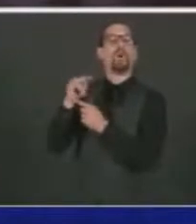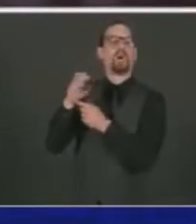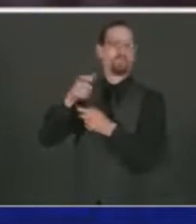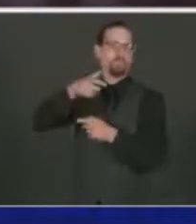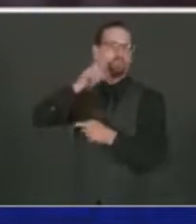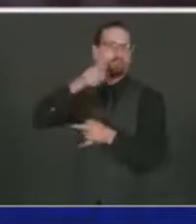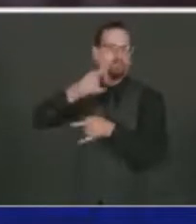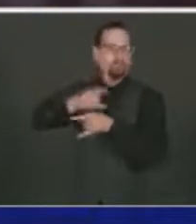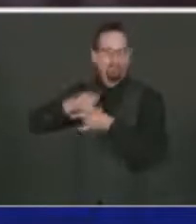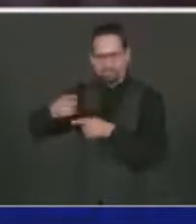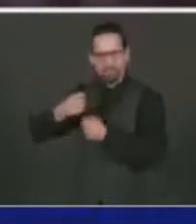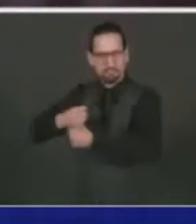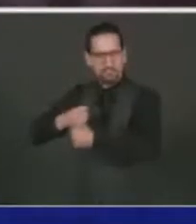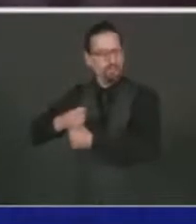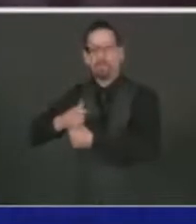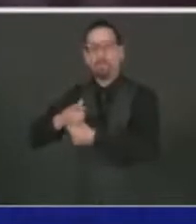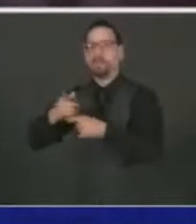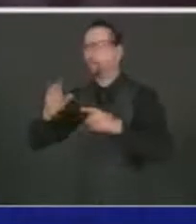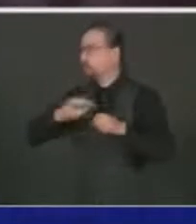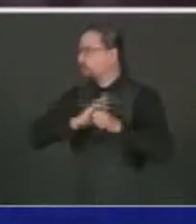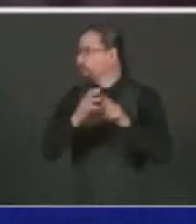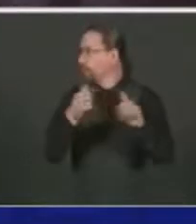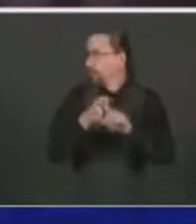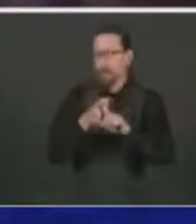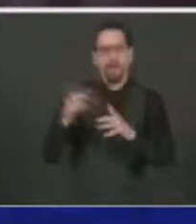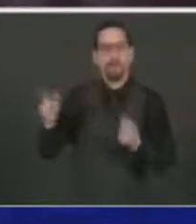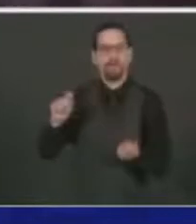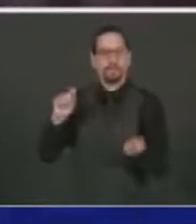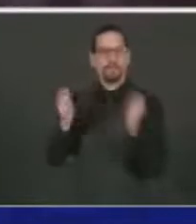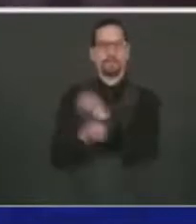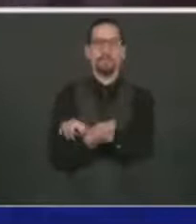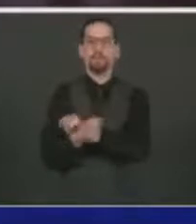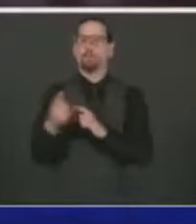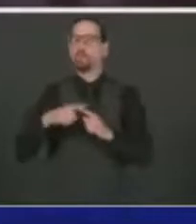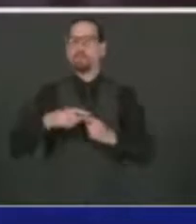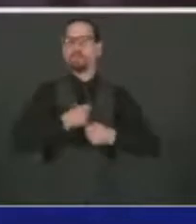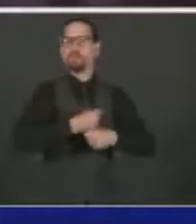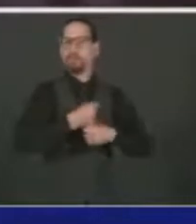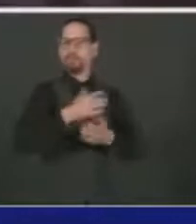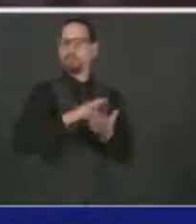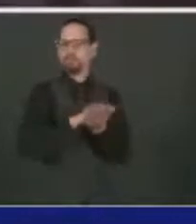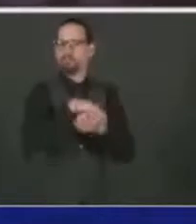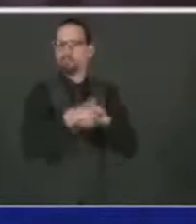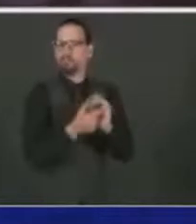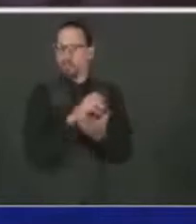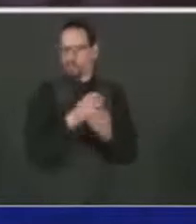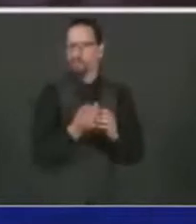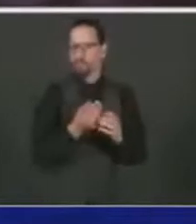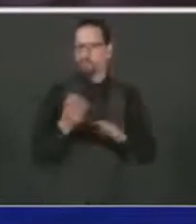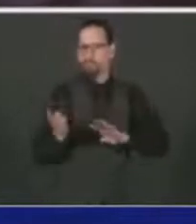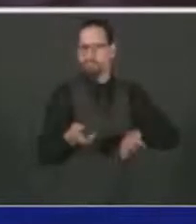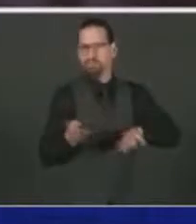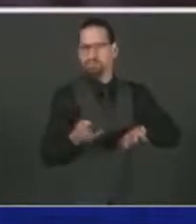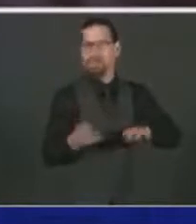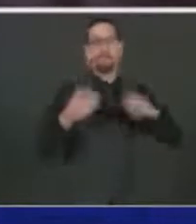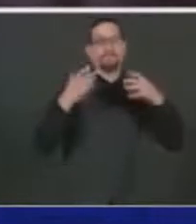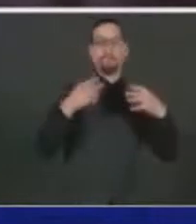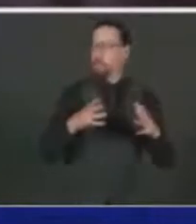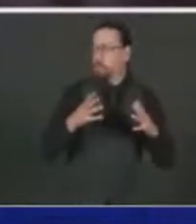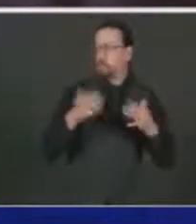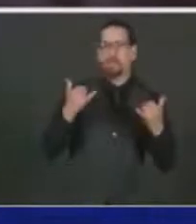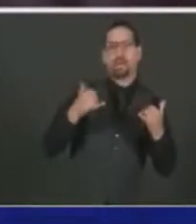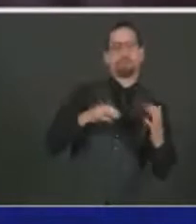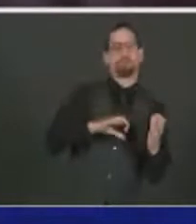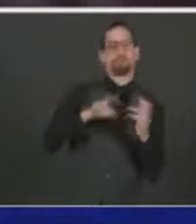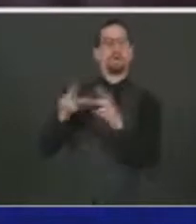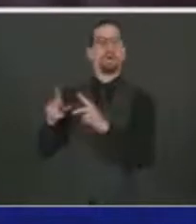back to their main business of making fantastic whiskey, but they still make their own hand sanitizer. So hats off to them. Chi